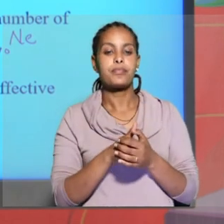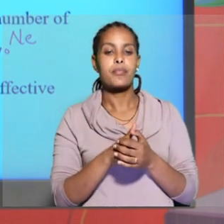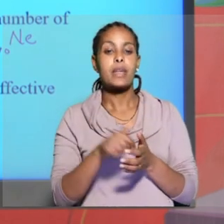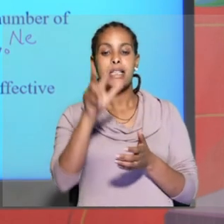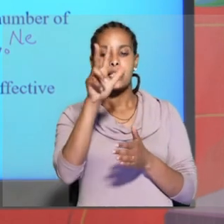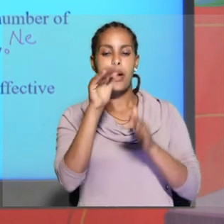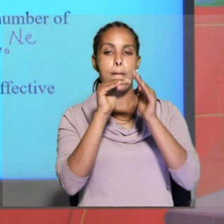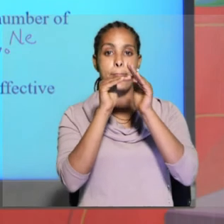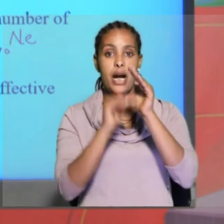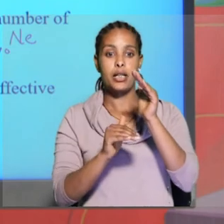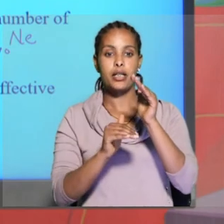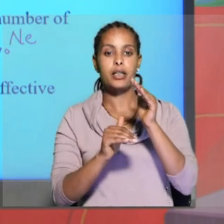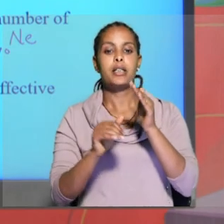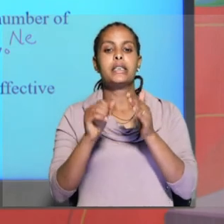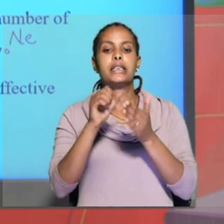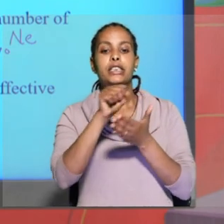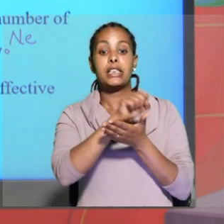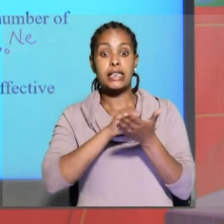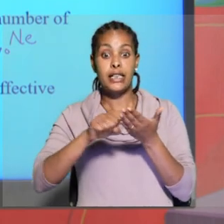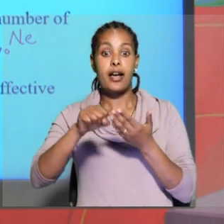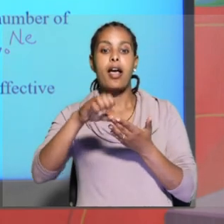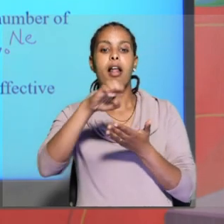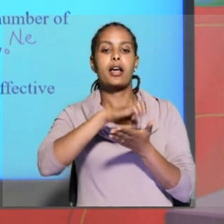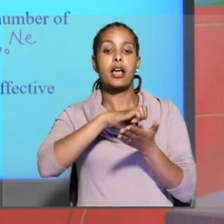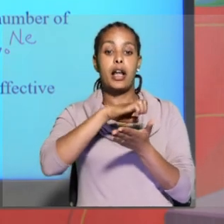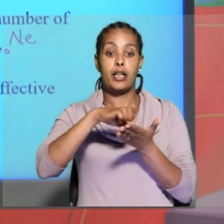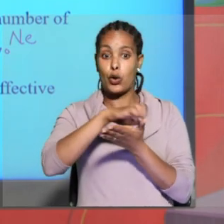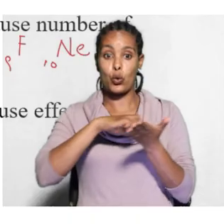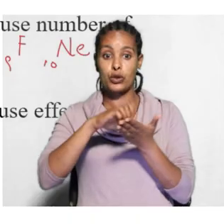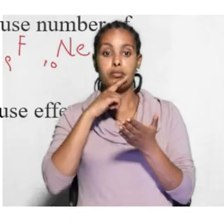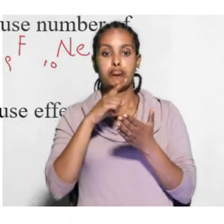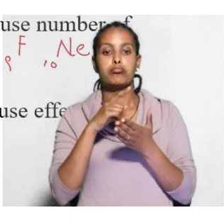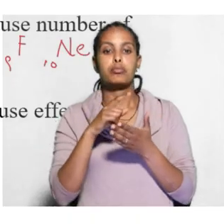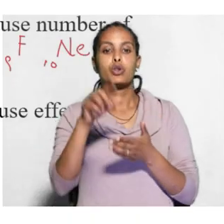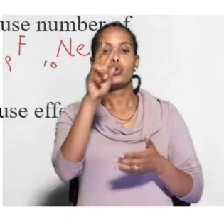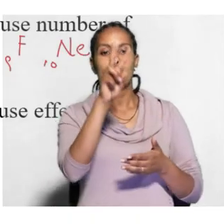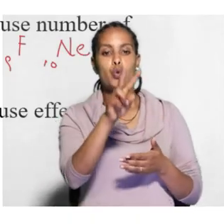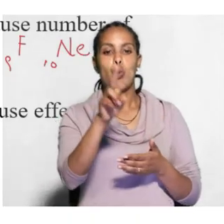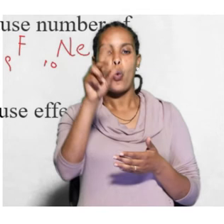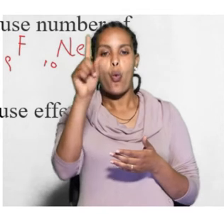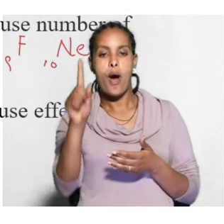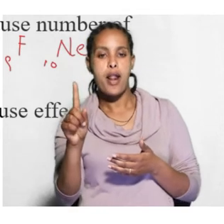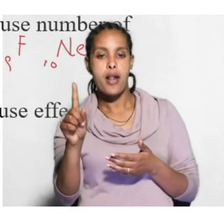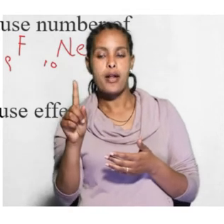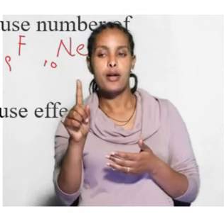3 minus shielding electrons. Lithium electronic configuration is 2-1.